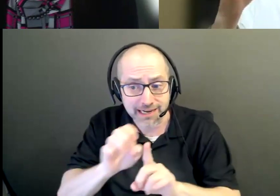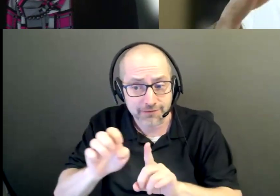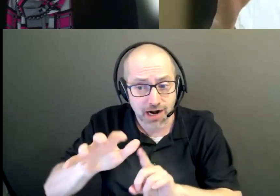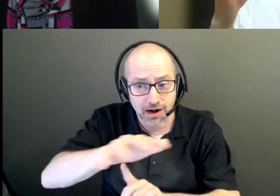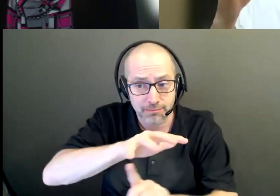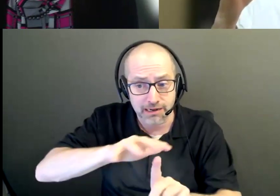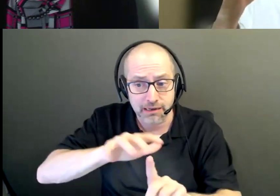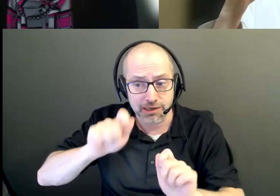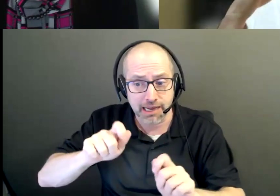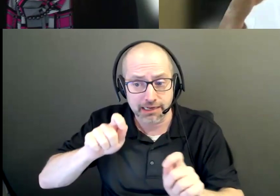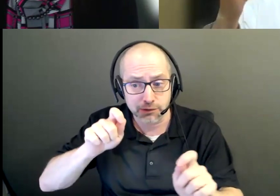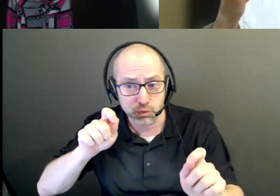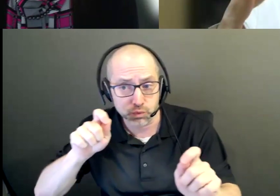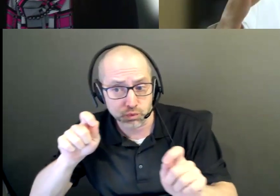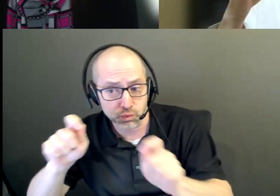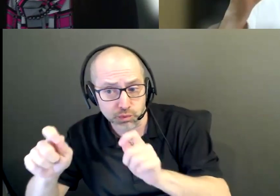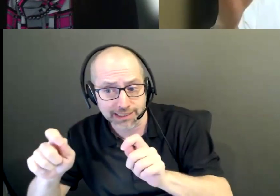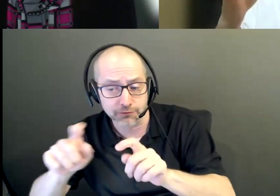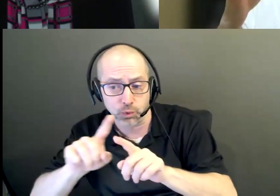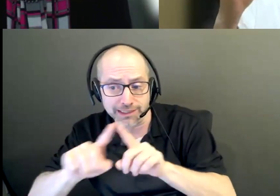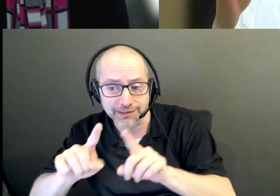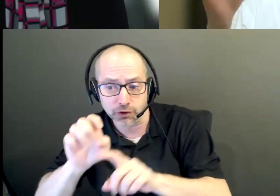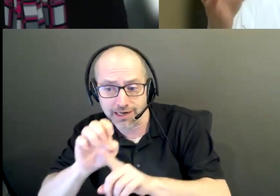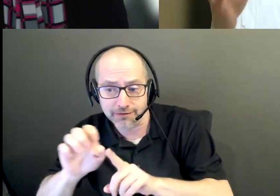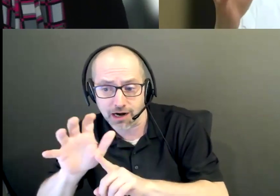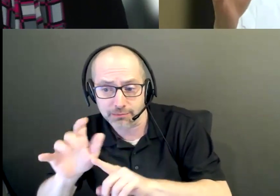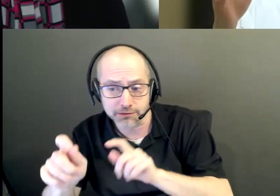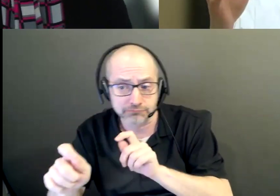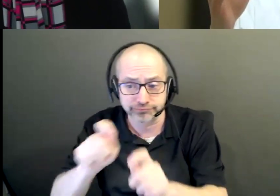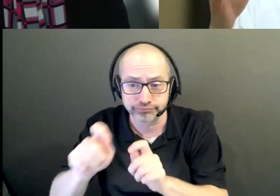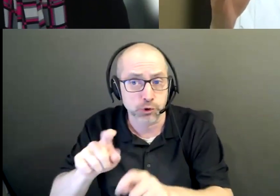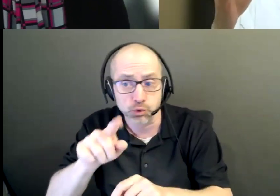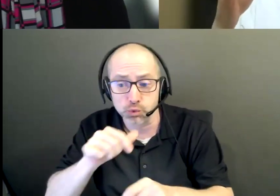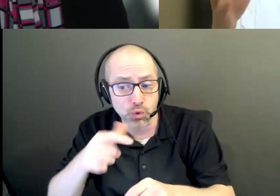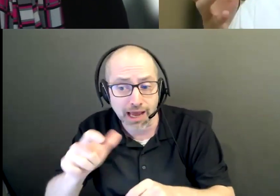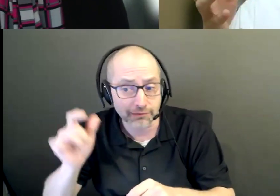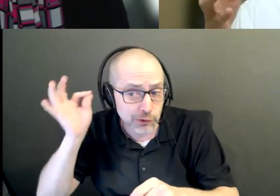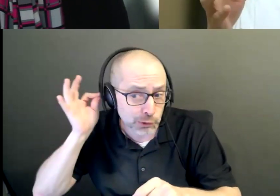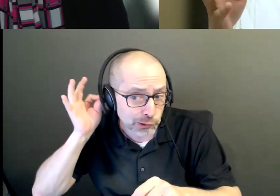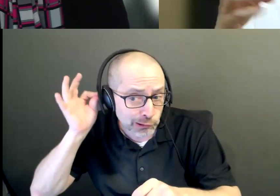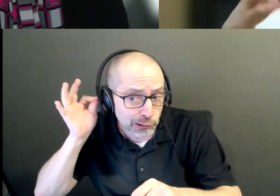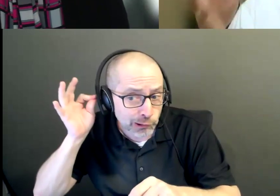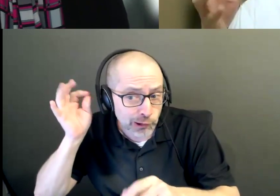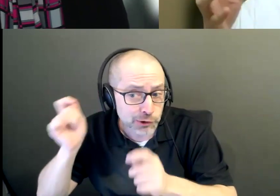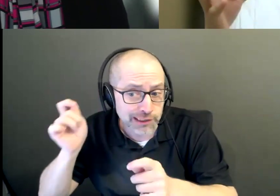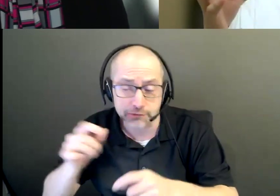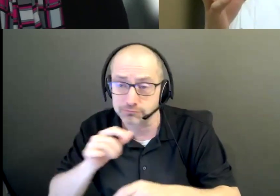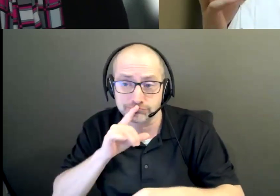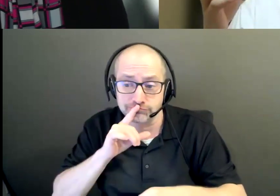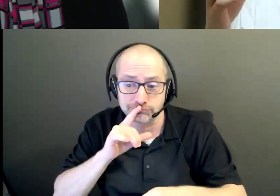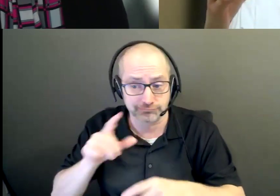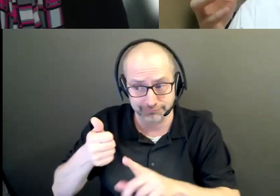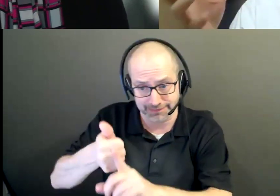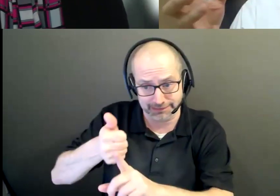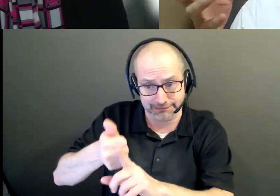actually switch back and forth between the different programs without you having to touch it. The second part of the new technology